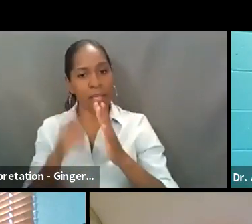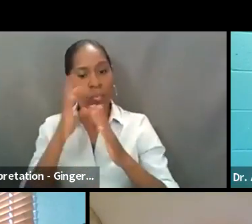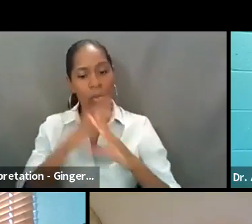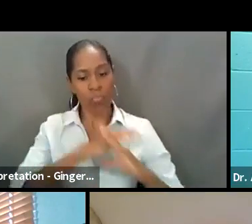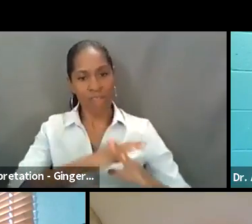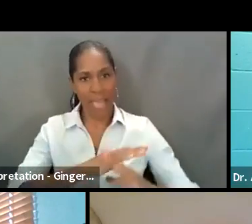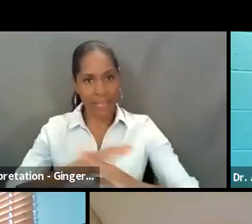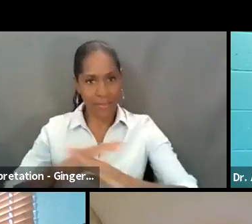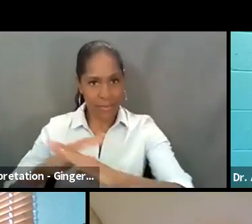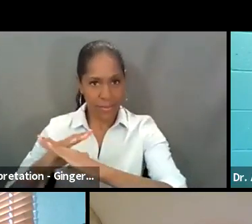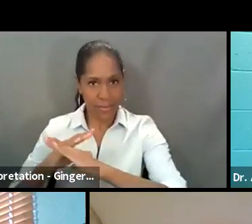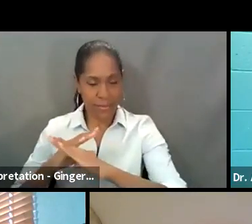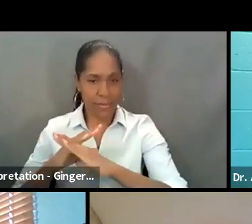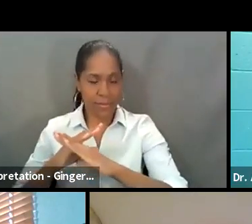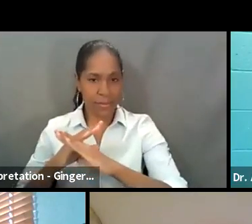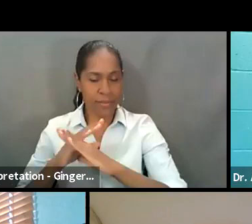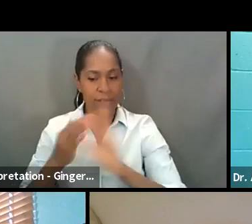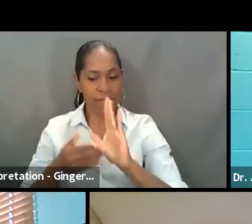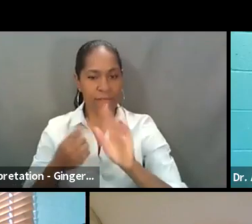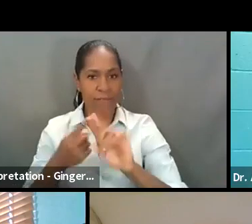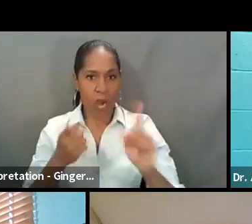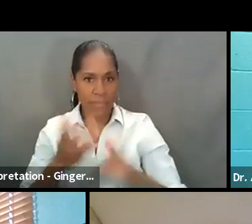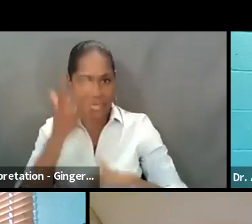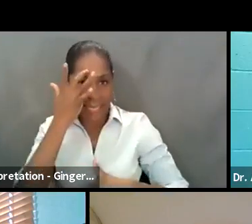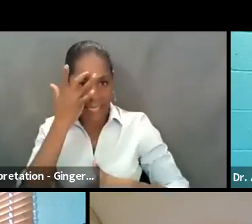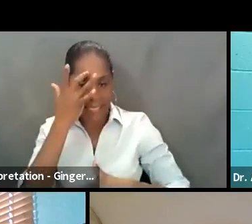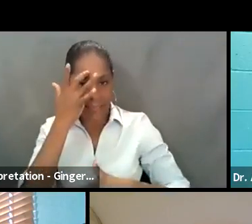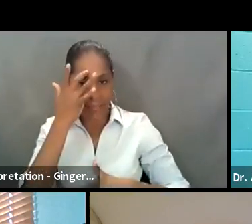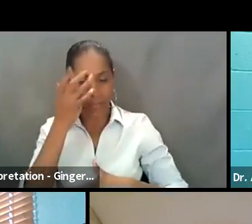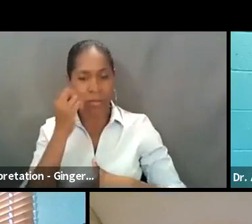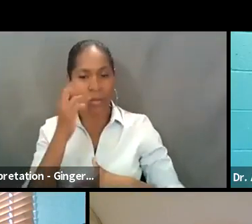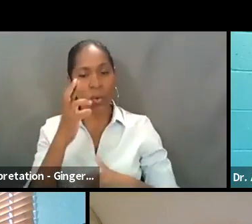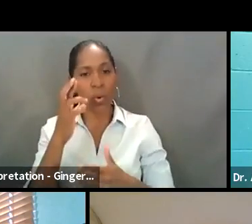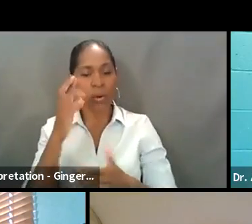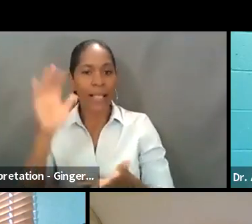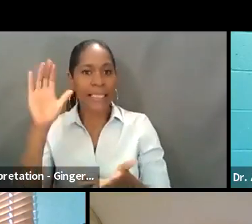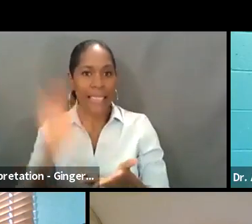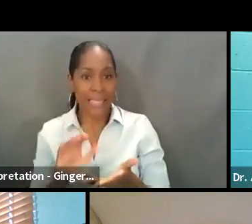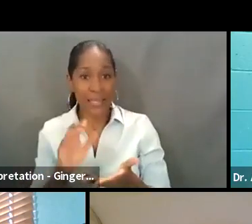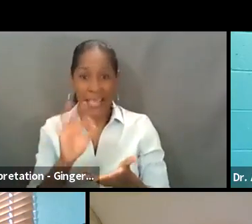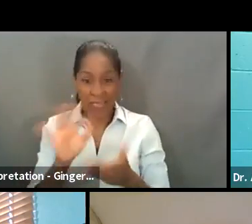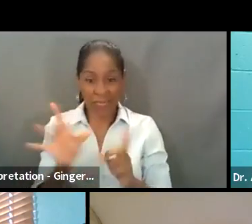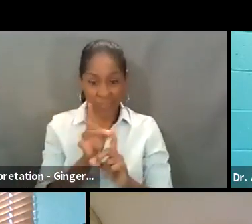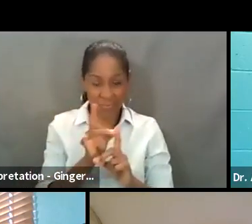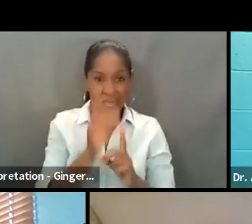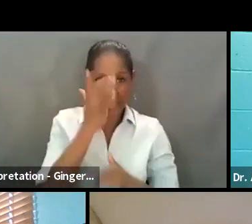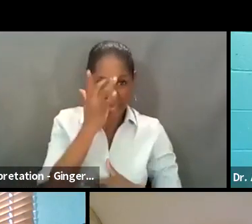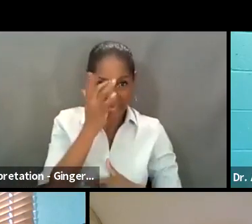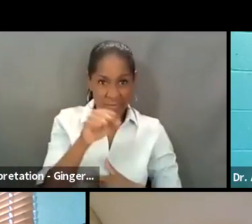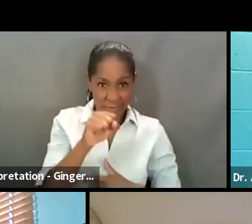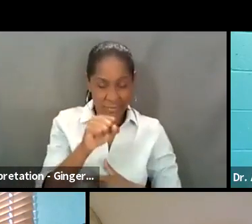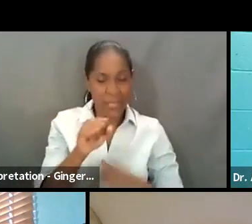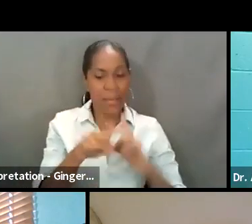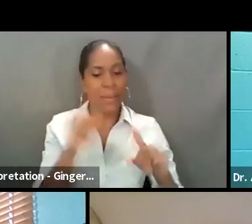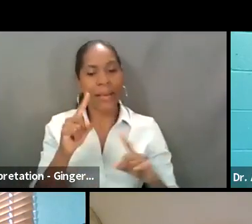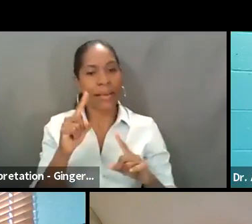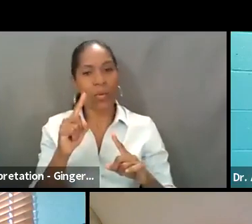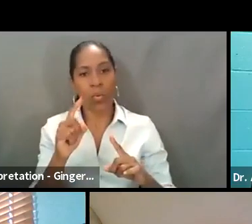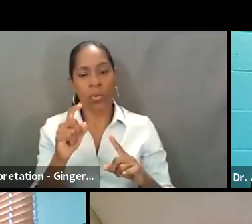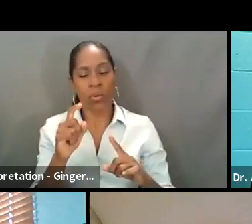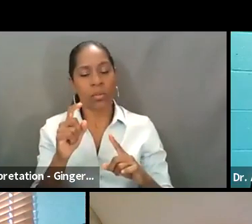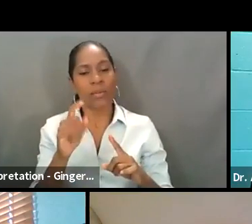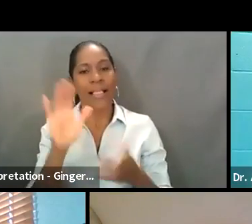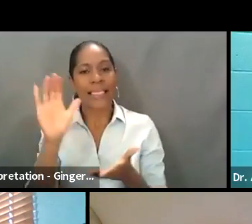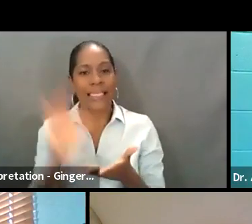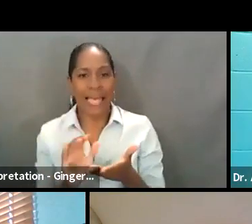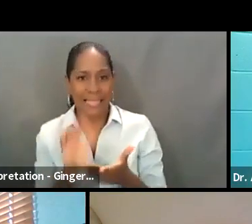preventing you from getting sick, or lessening the how sick you get if you do happen to get sick.